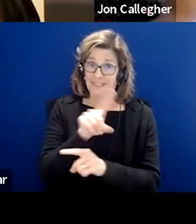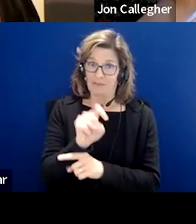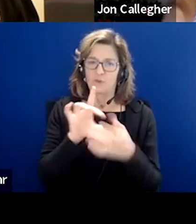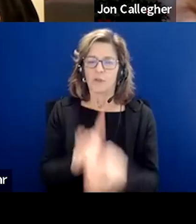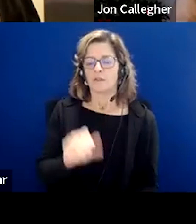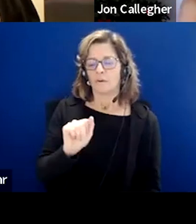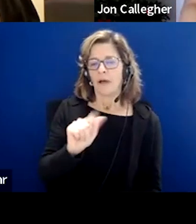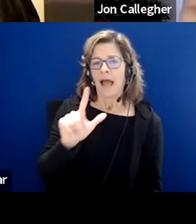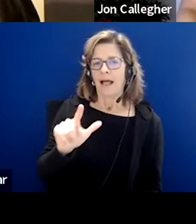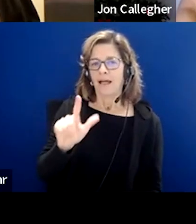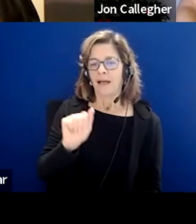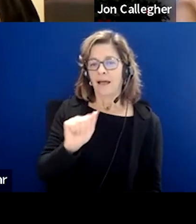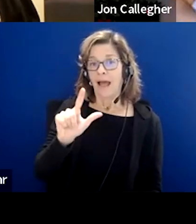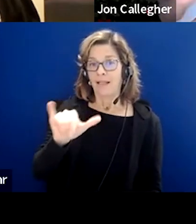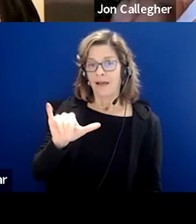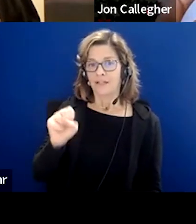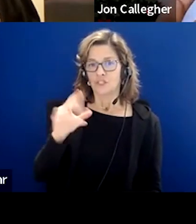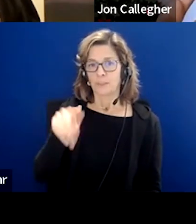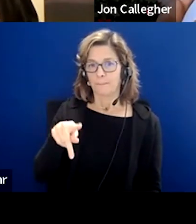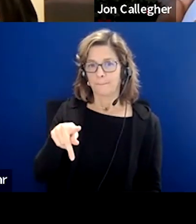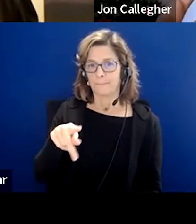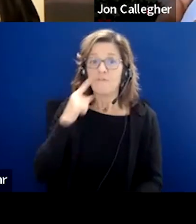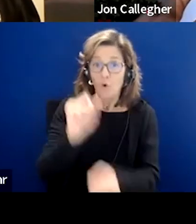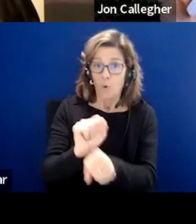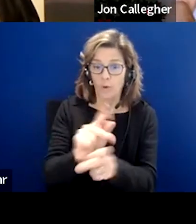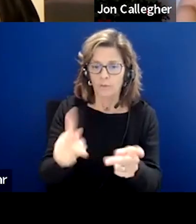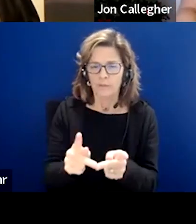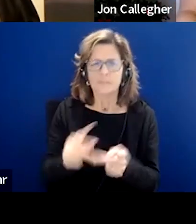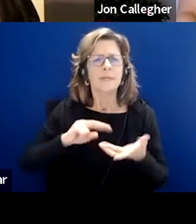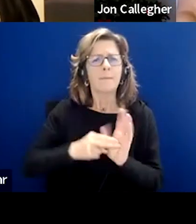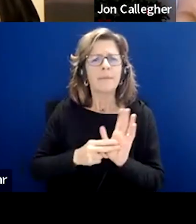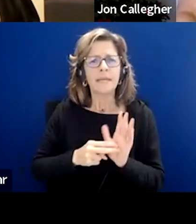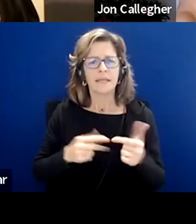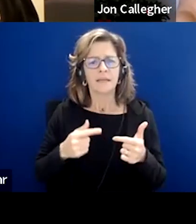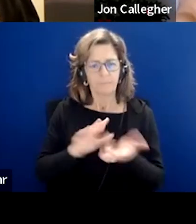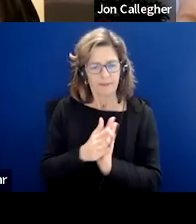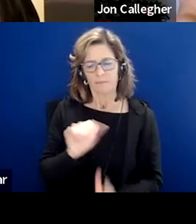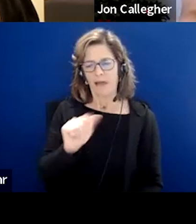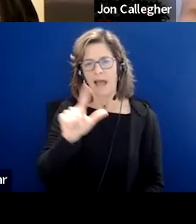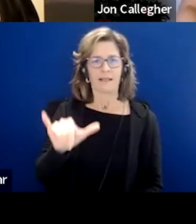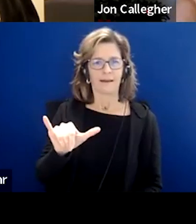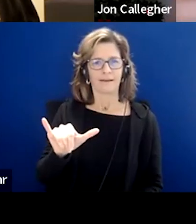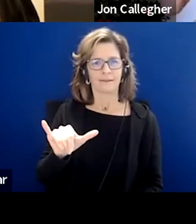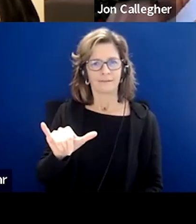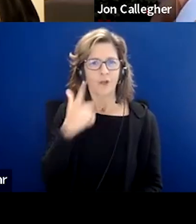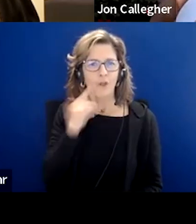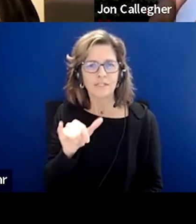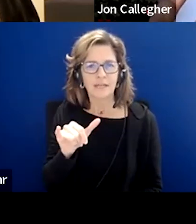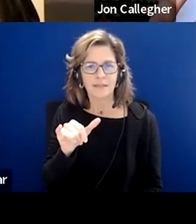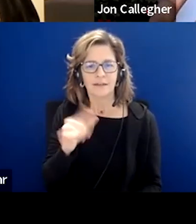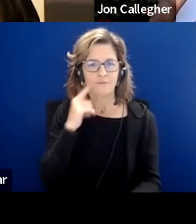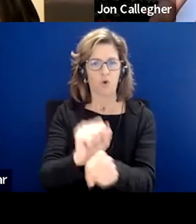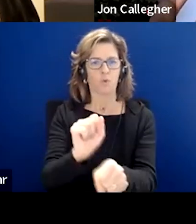to be a disability ally in the context of the workplace. And it's actually really funny because that's the topic of